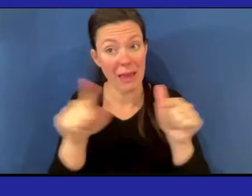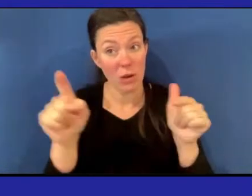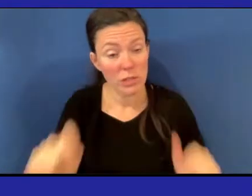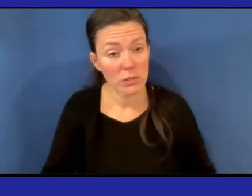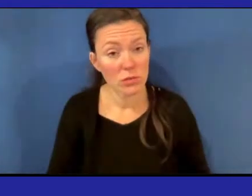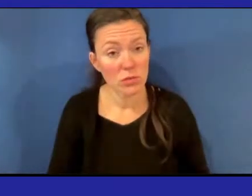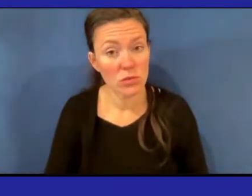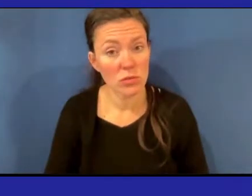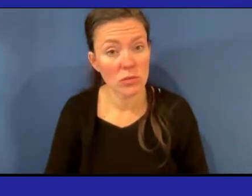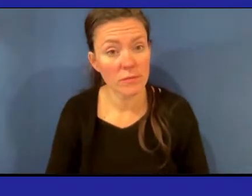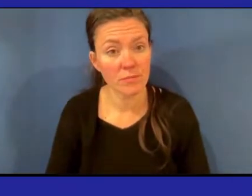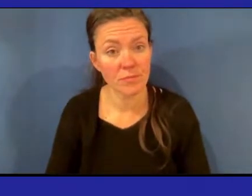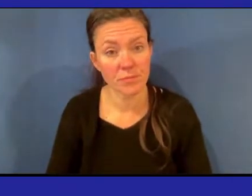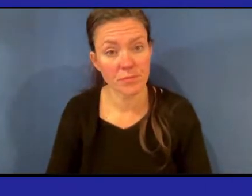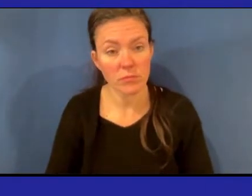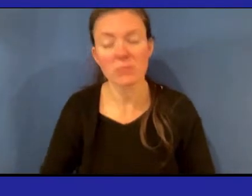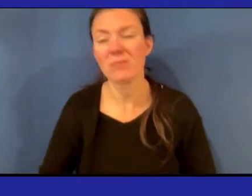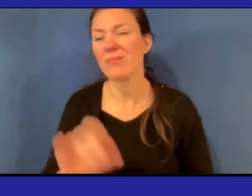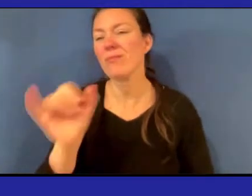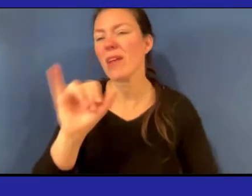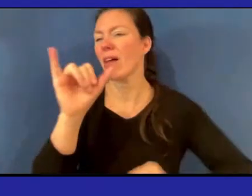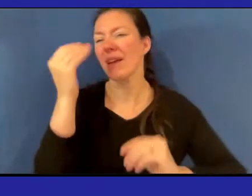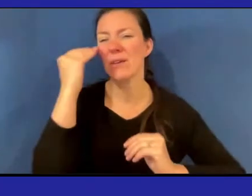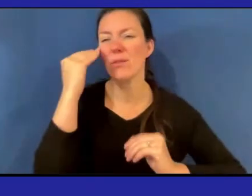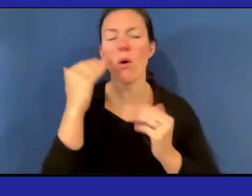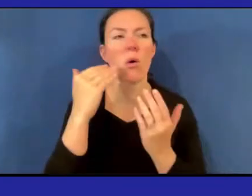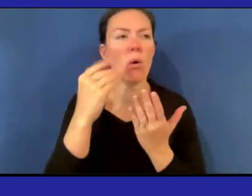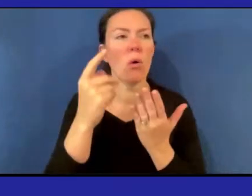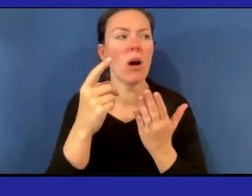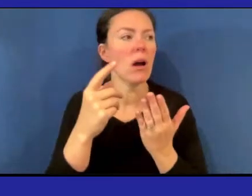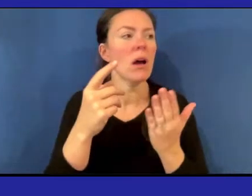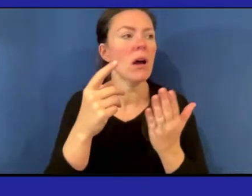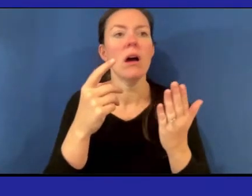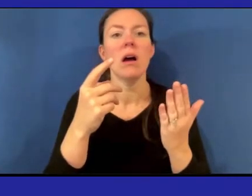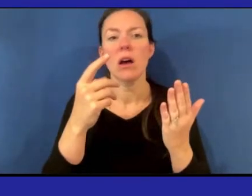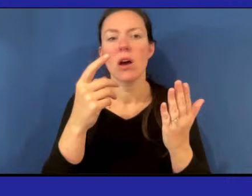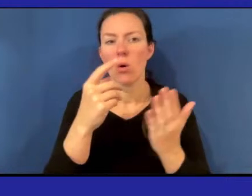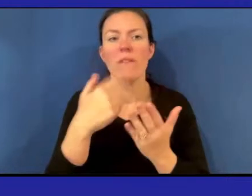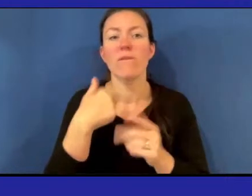This is one of those things where, like, you've talked about how, like, okay, you have the educational videos